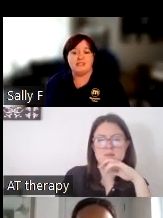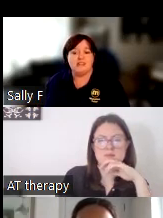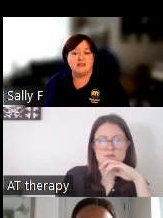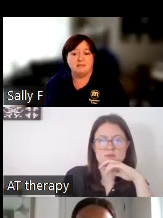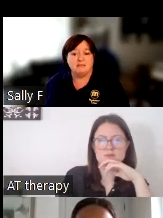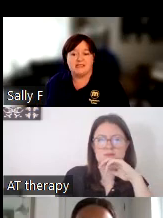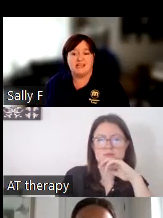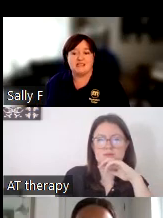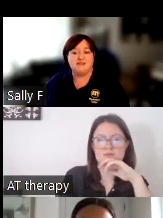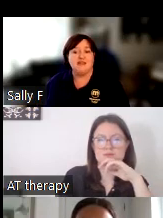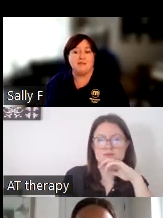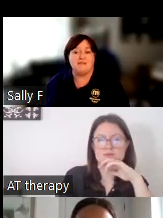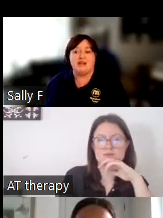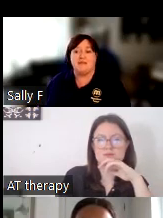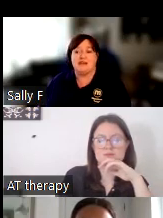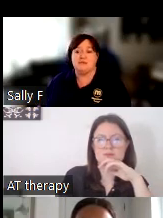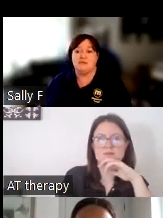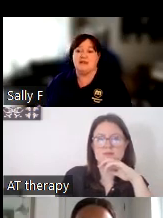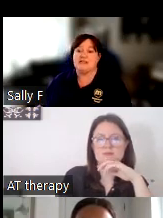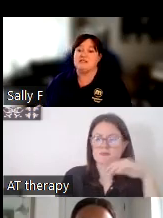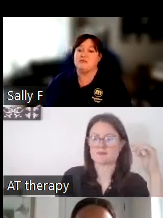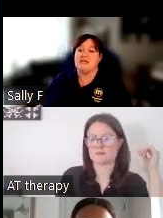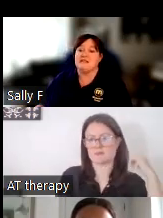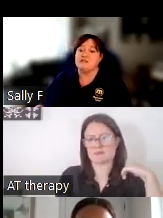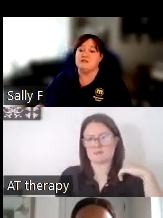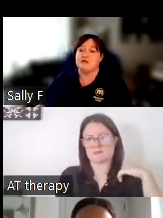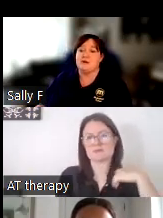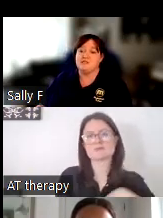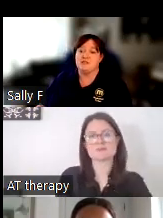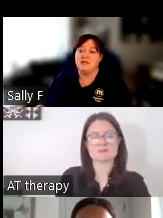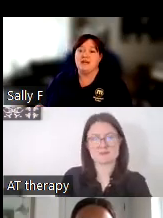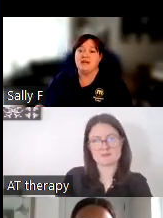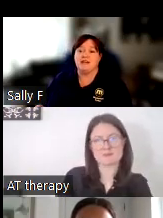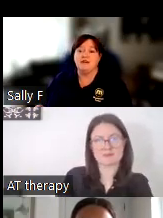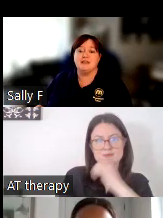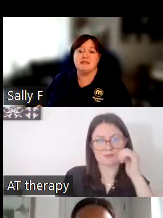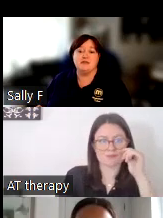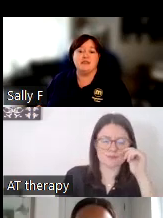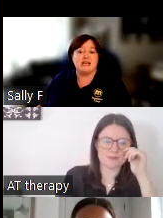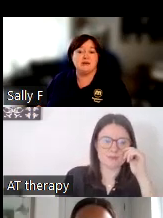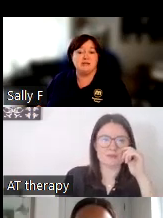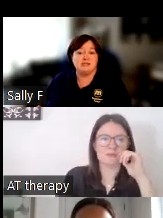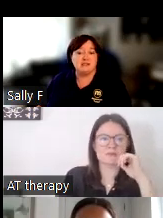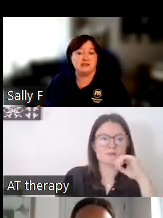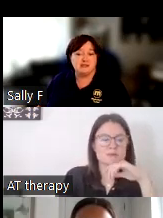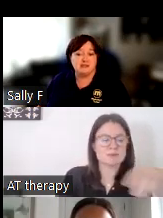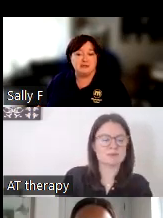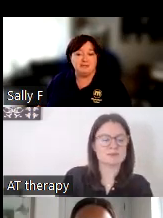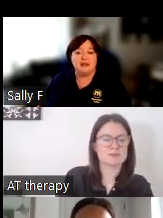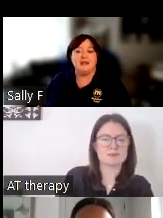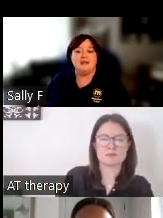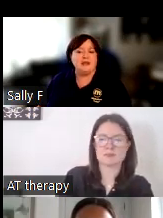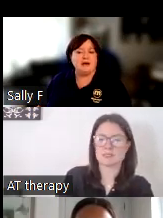when you see them. Extend this further by finding a way to embed this into a sentence or a question and include this in with the next person that you talk